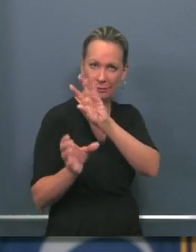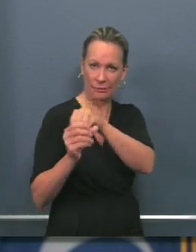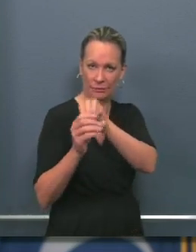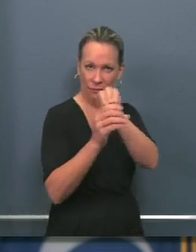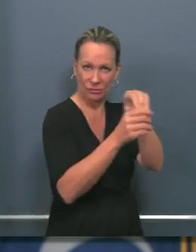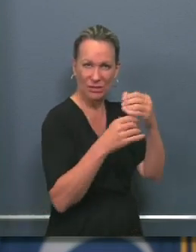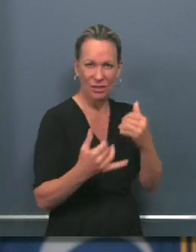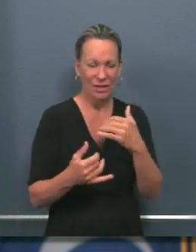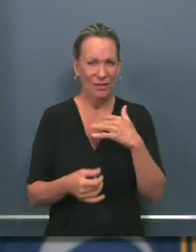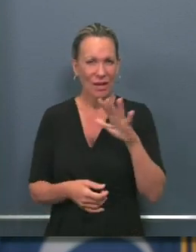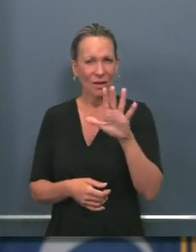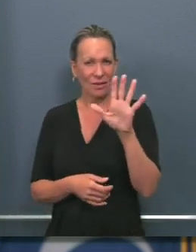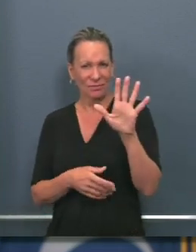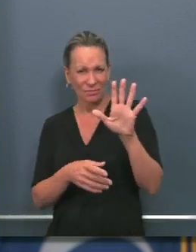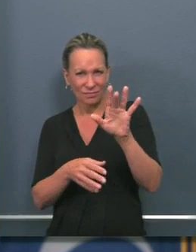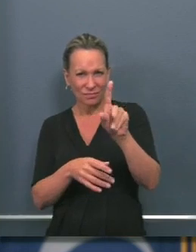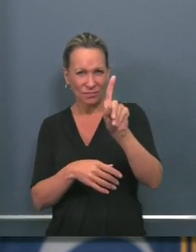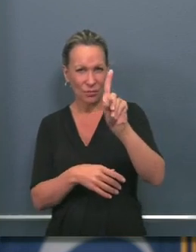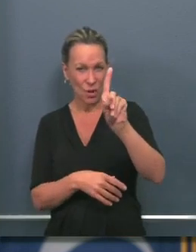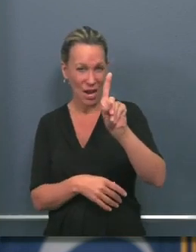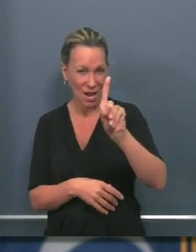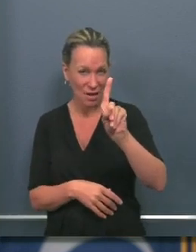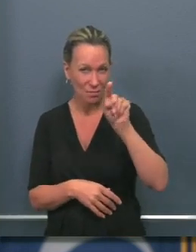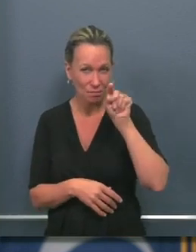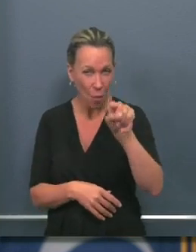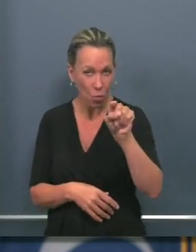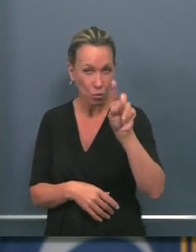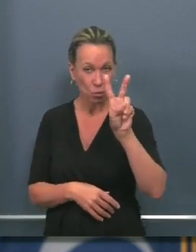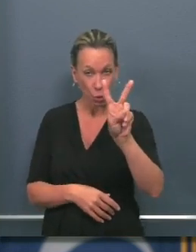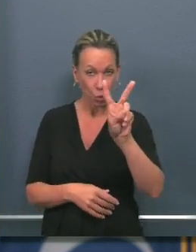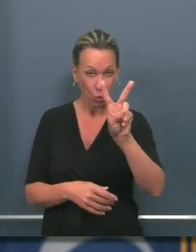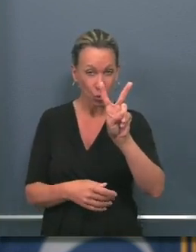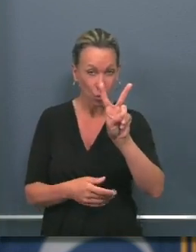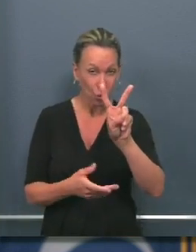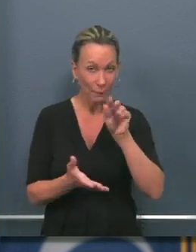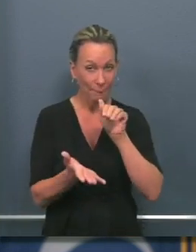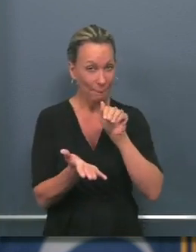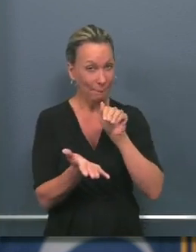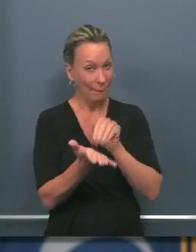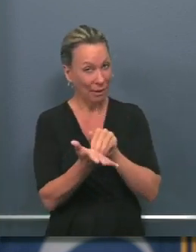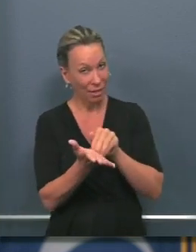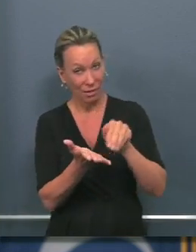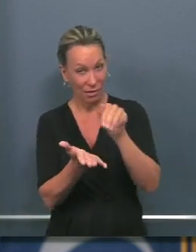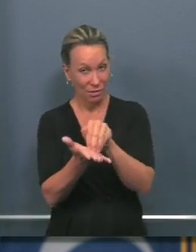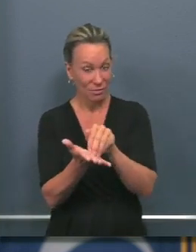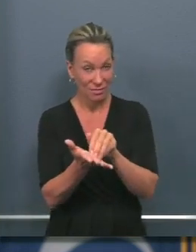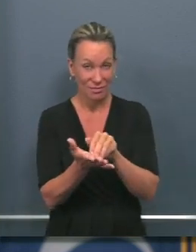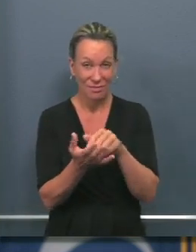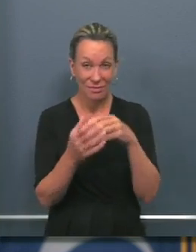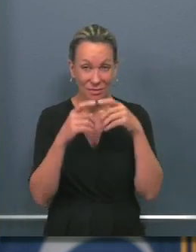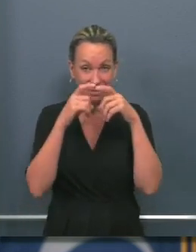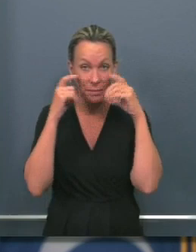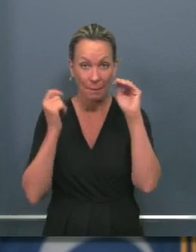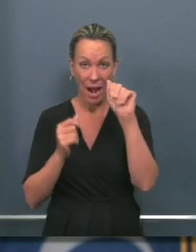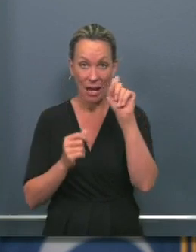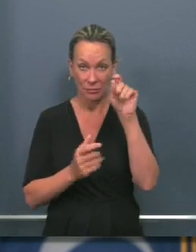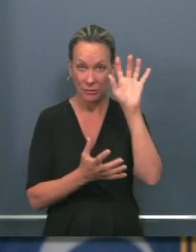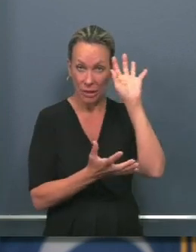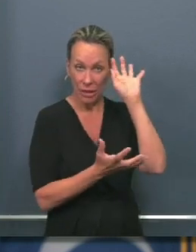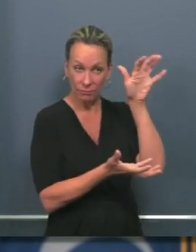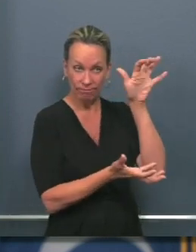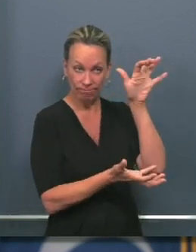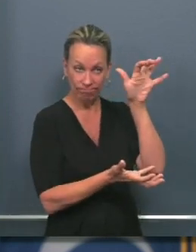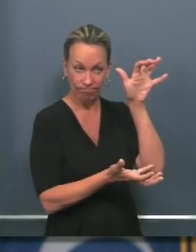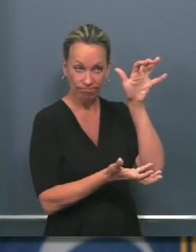masks just in the last 14 days in the state of California. Tens of millions of masks are coming in pursuant